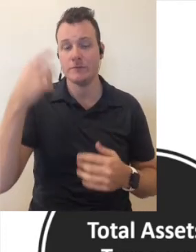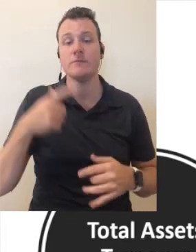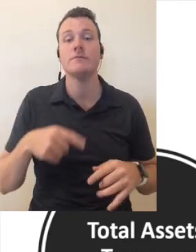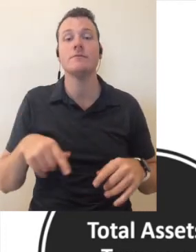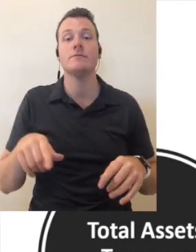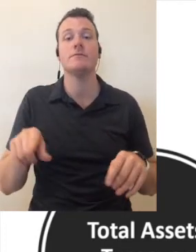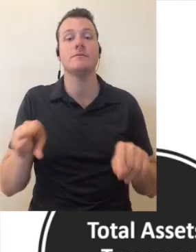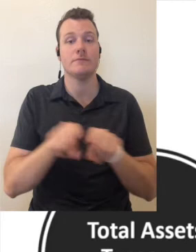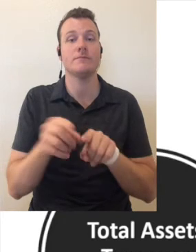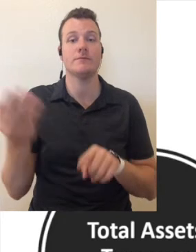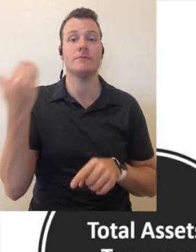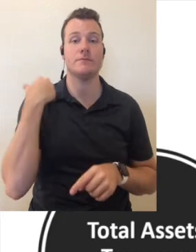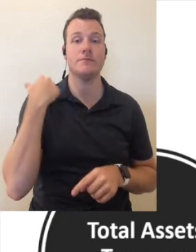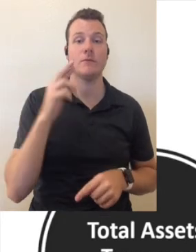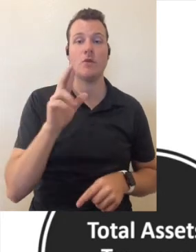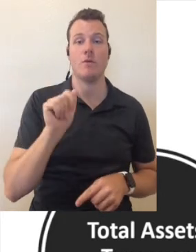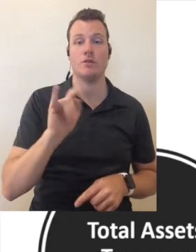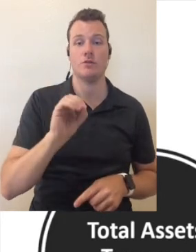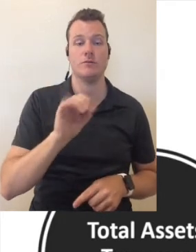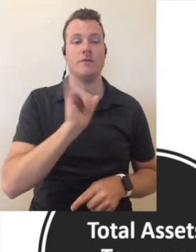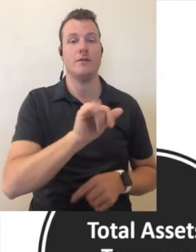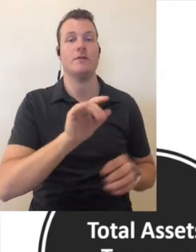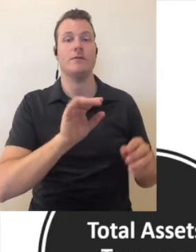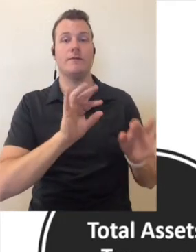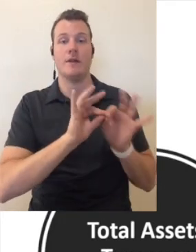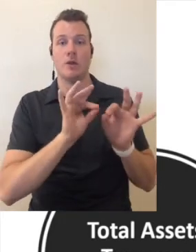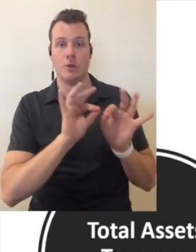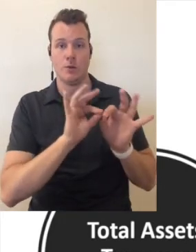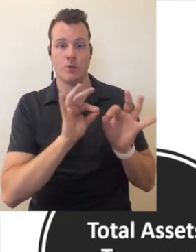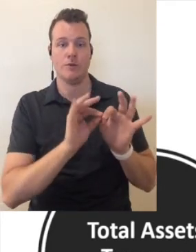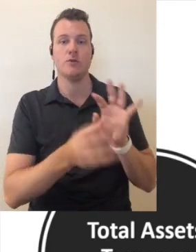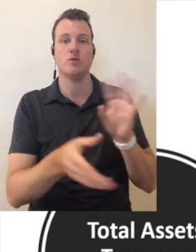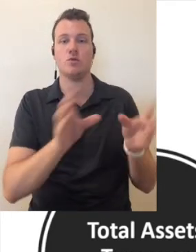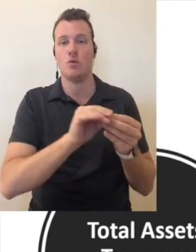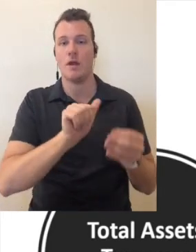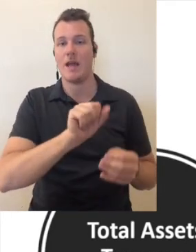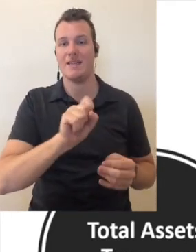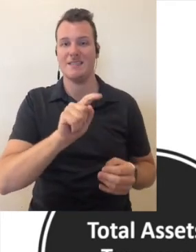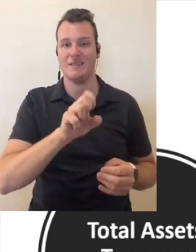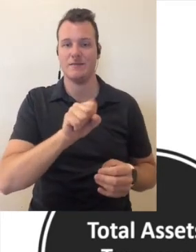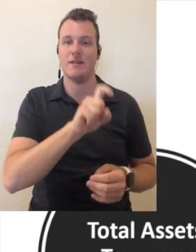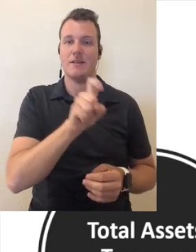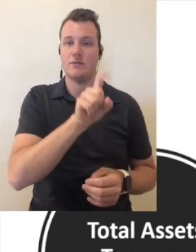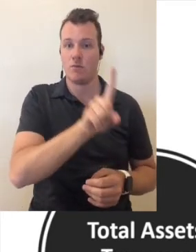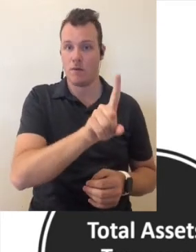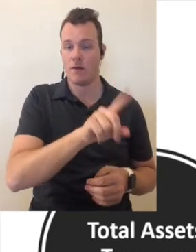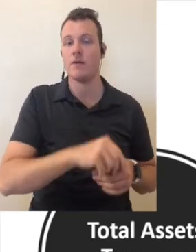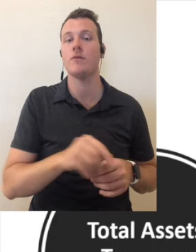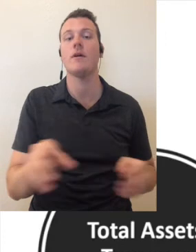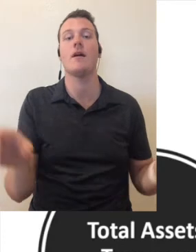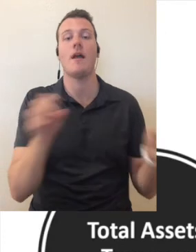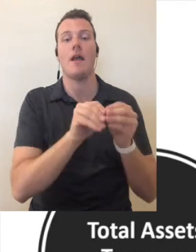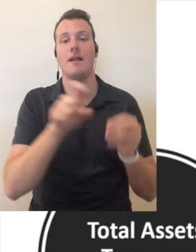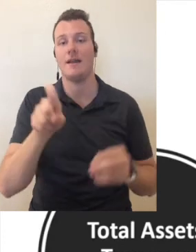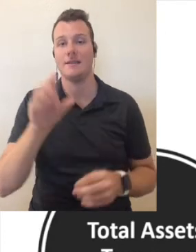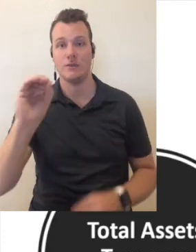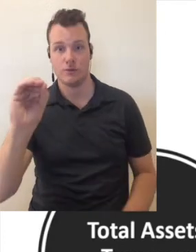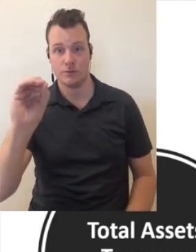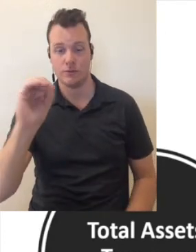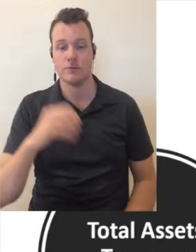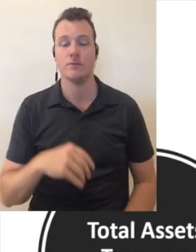reason. Essentially, we're doing the same kind of thing that we did in the previous ratio. We're taking the values that are